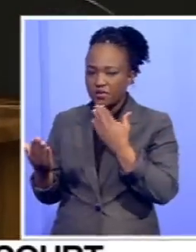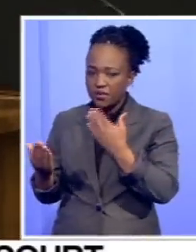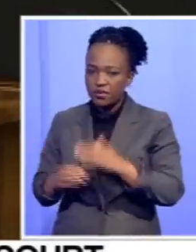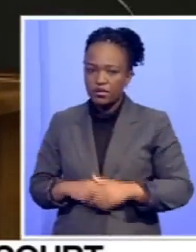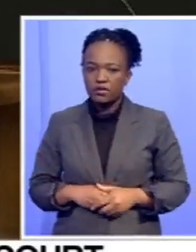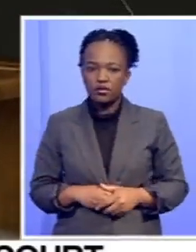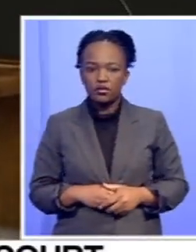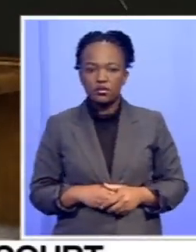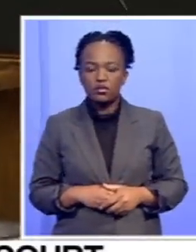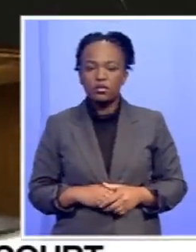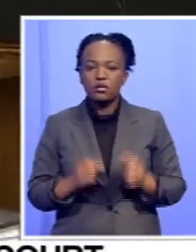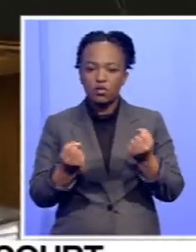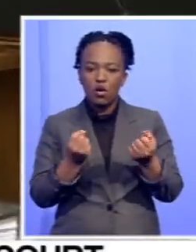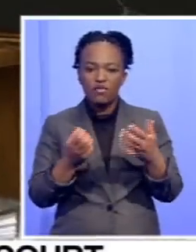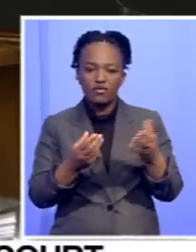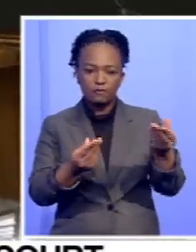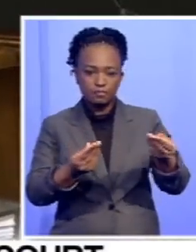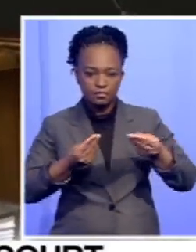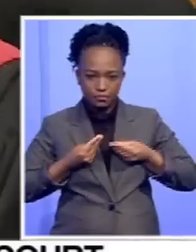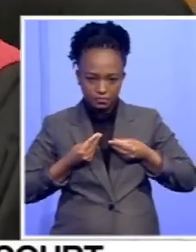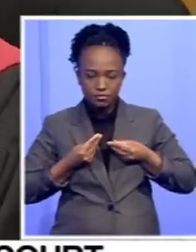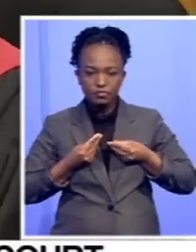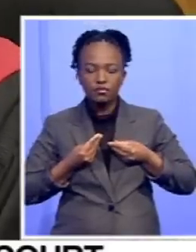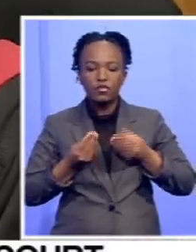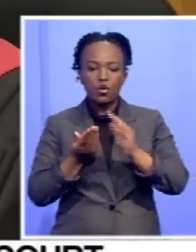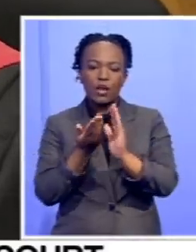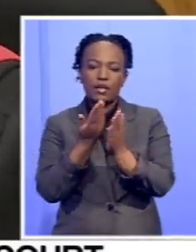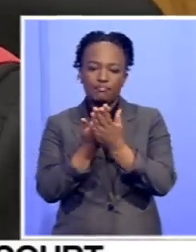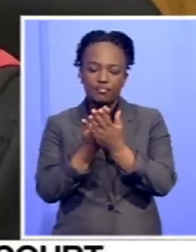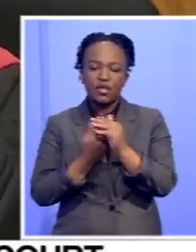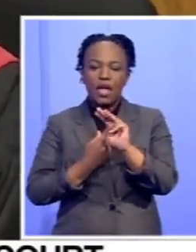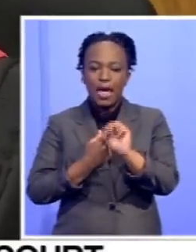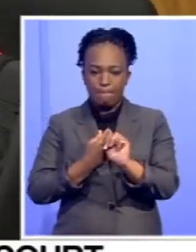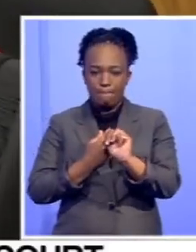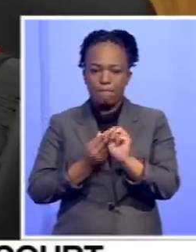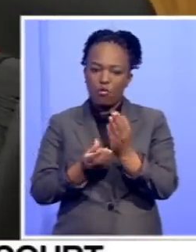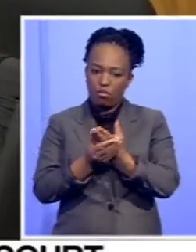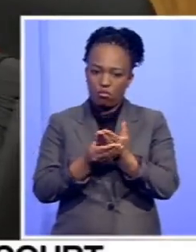received then the heads of arguments, and it will be marked as Exhibit M. As Your Worship.